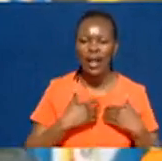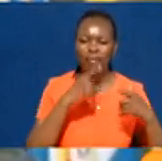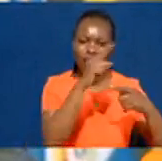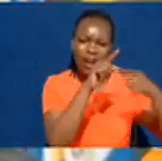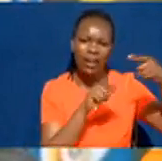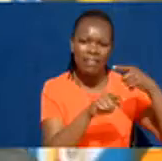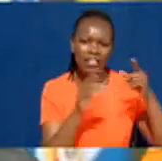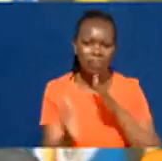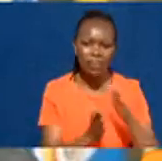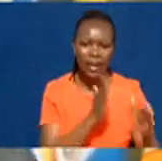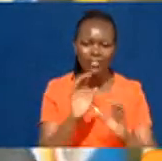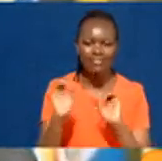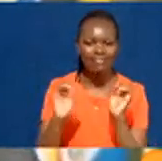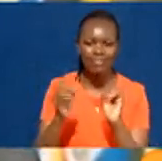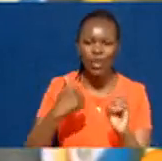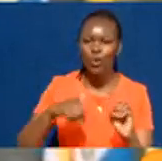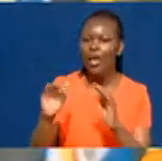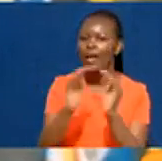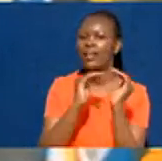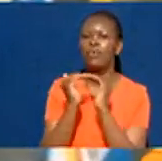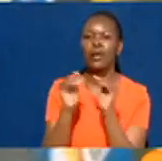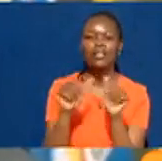are Democrats. And